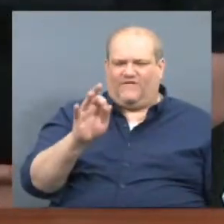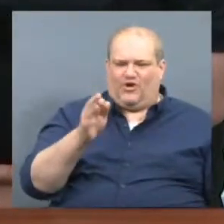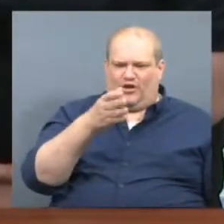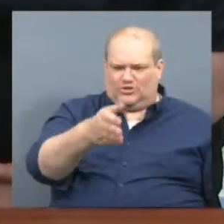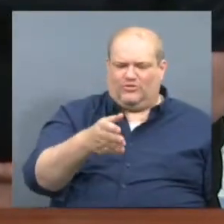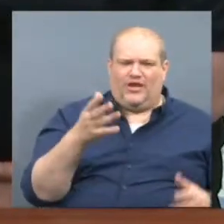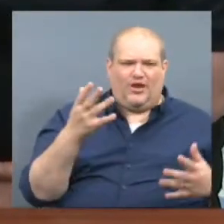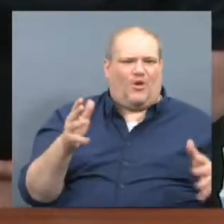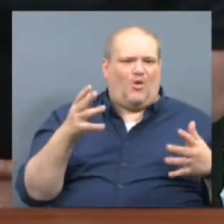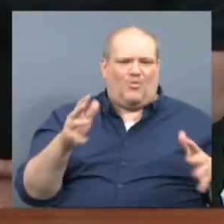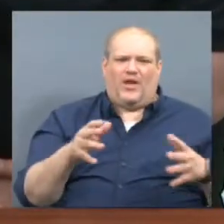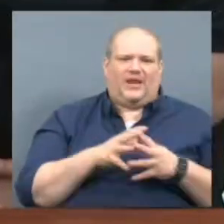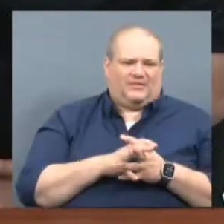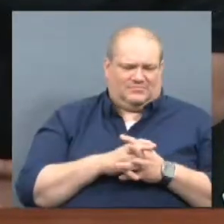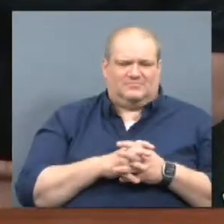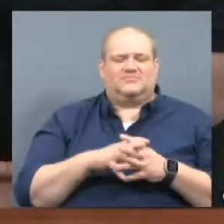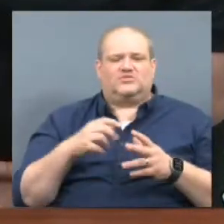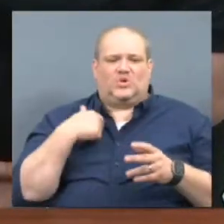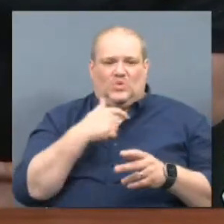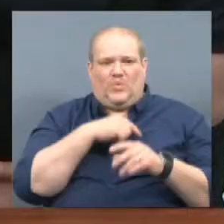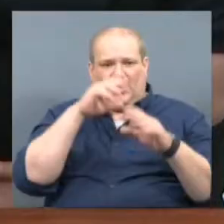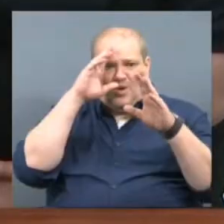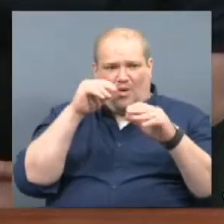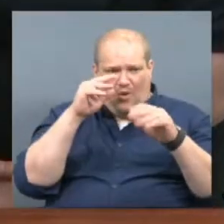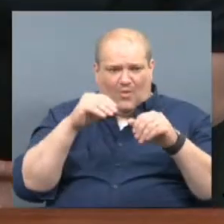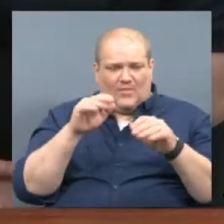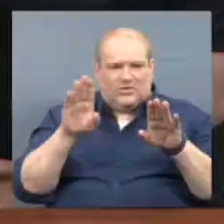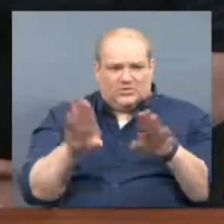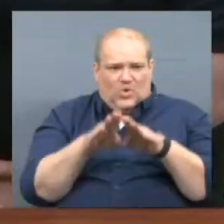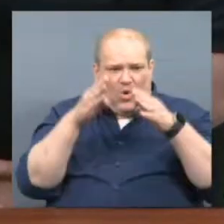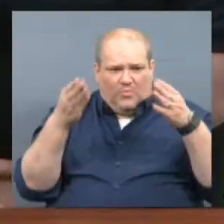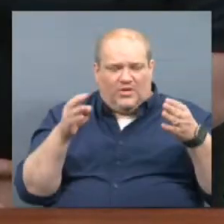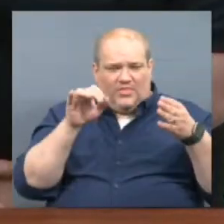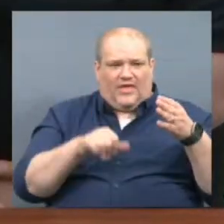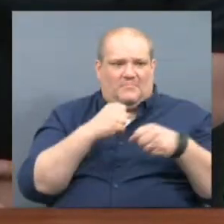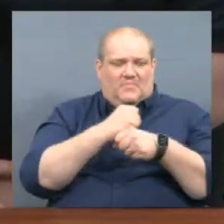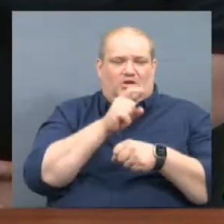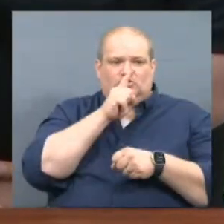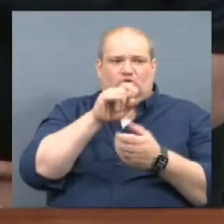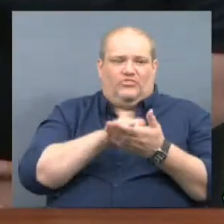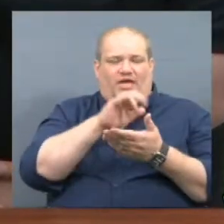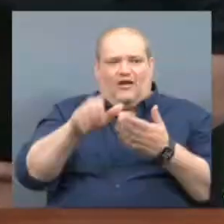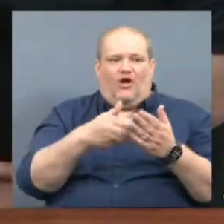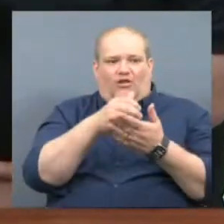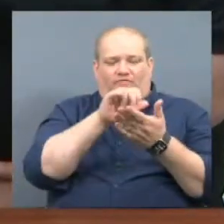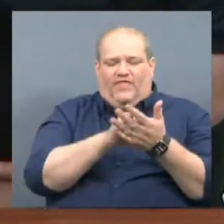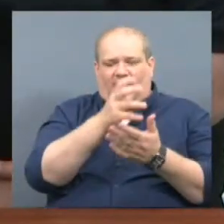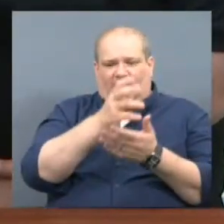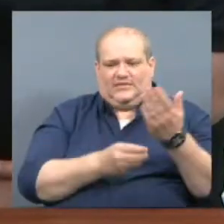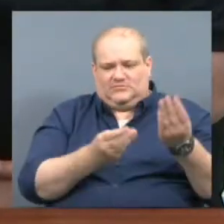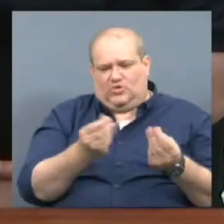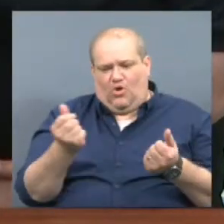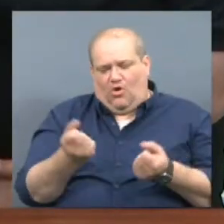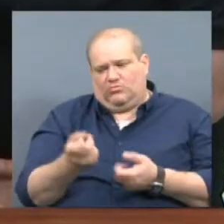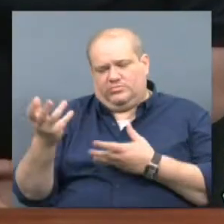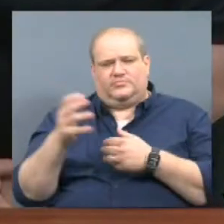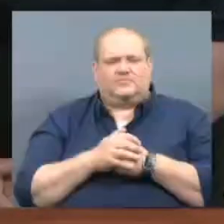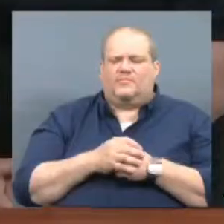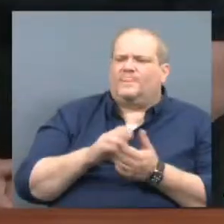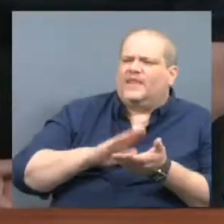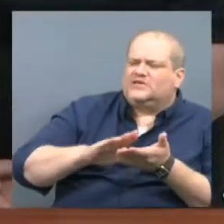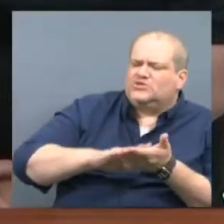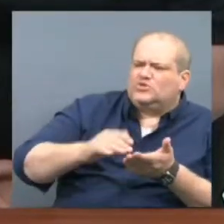stuff already. So we're hoping that by opening this, we will make sure that all of that is gone. Excuse me,